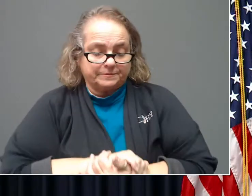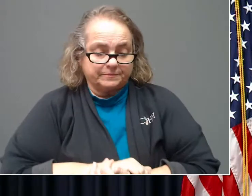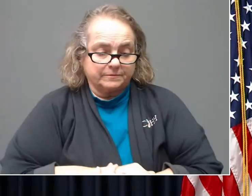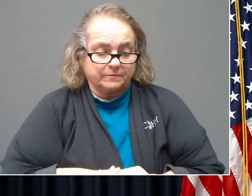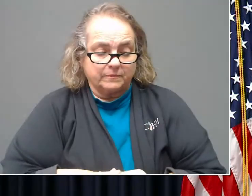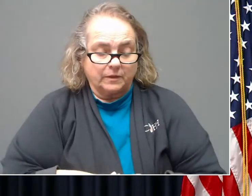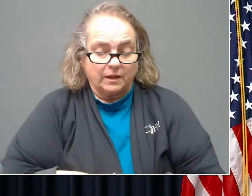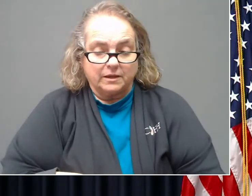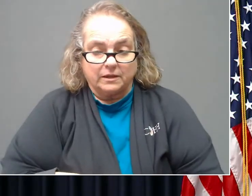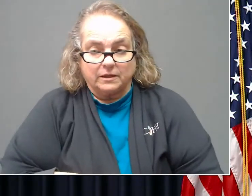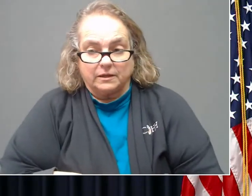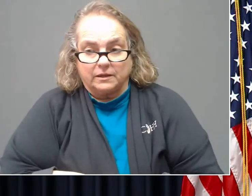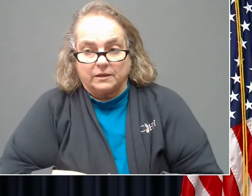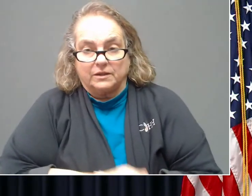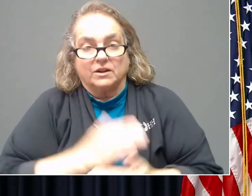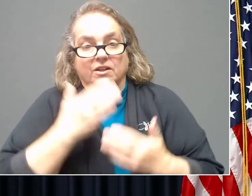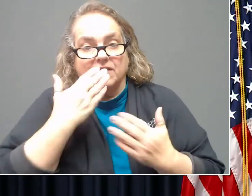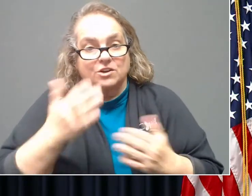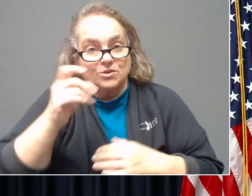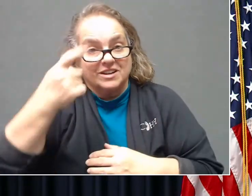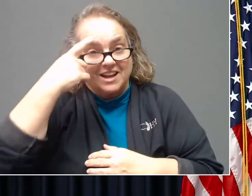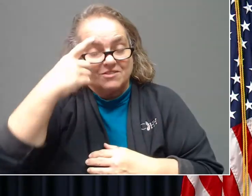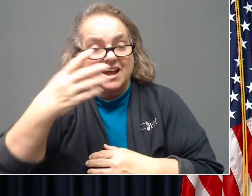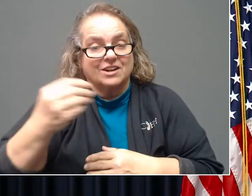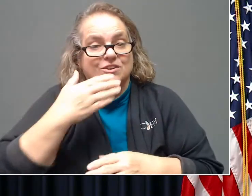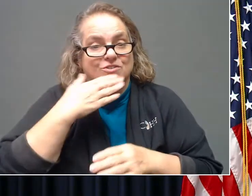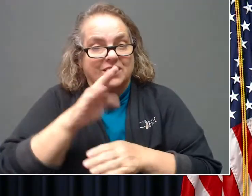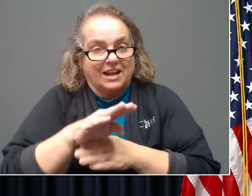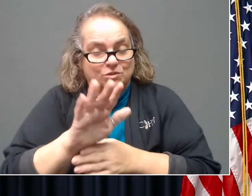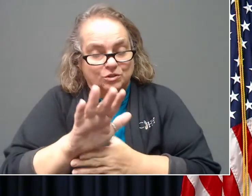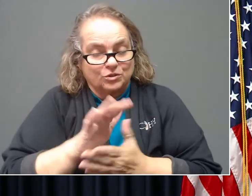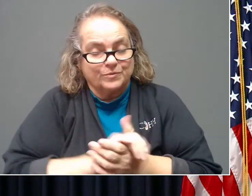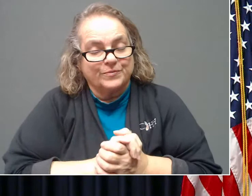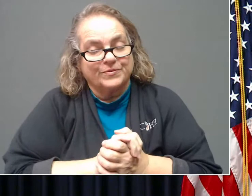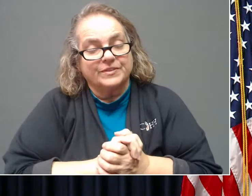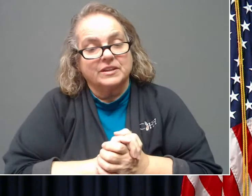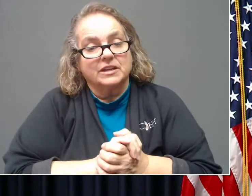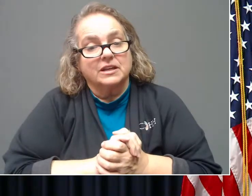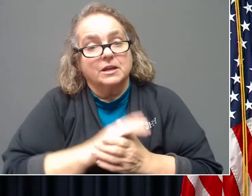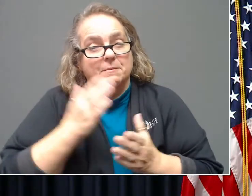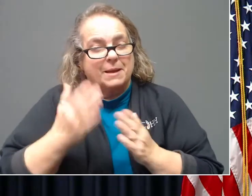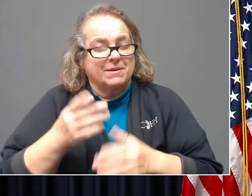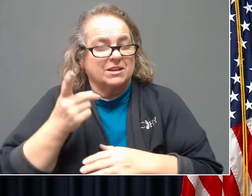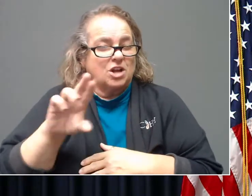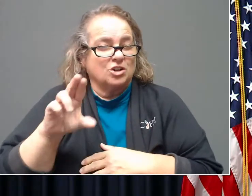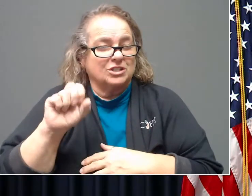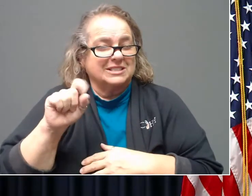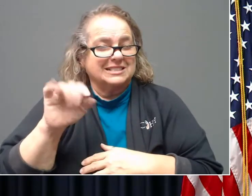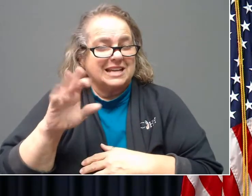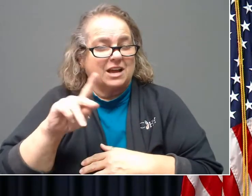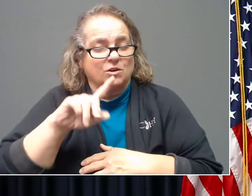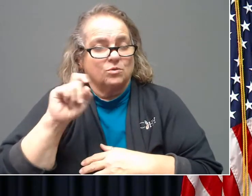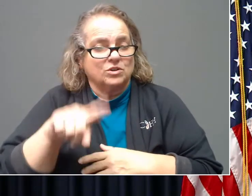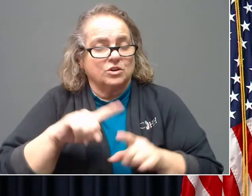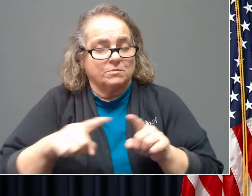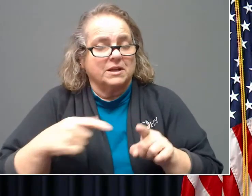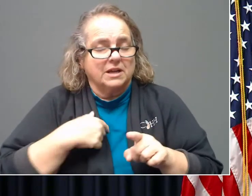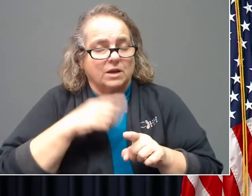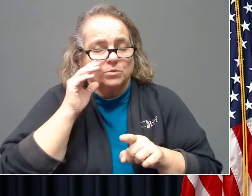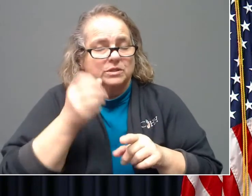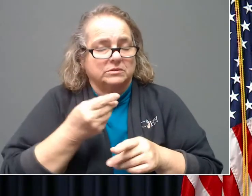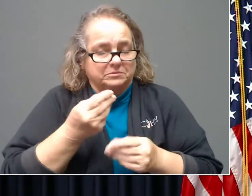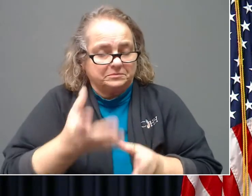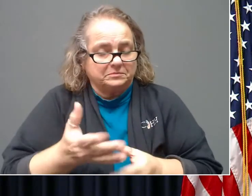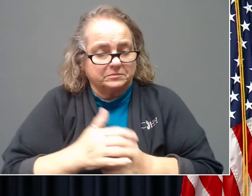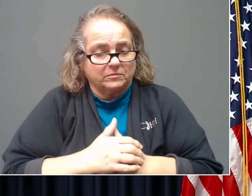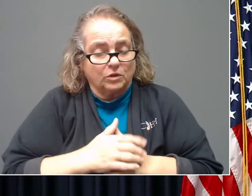Thank you, Governor, and good afternoon to you, sir. These may be Dr. Stack questions, but I'll just go ahead and throw them out there. First of all, do we